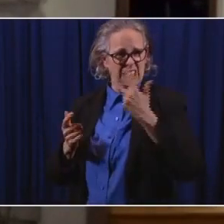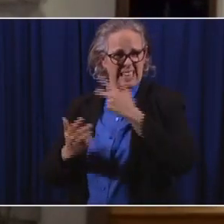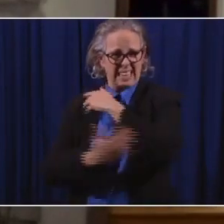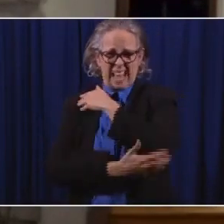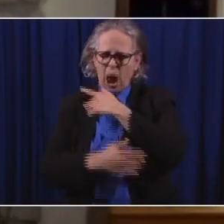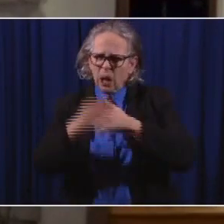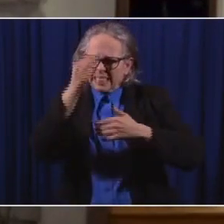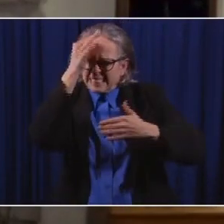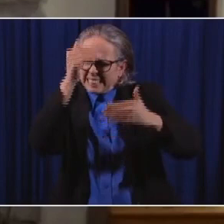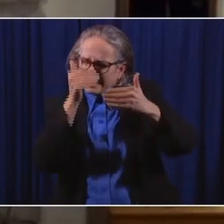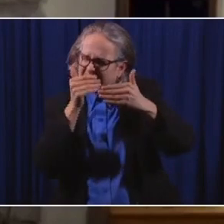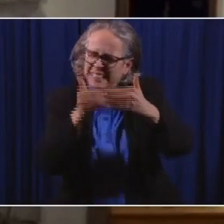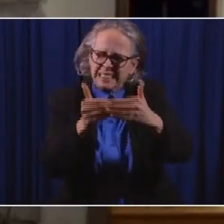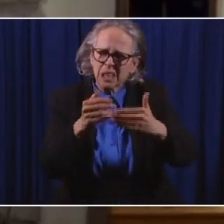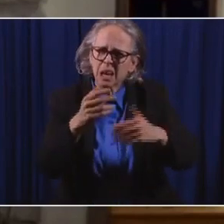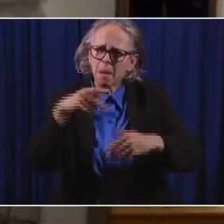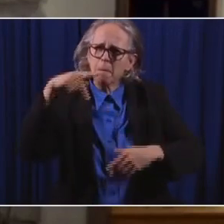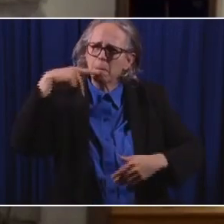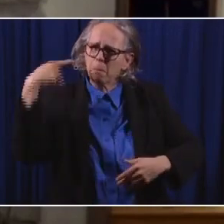Um,